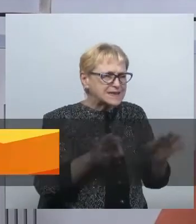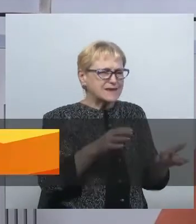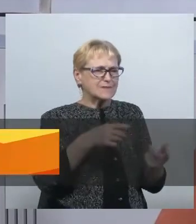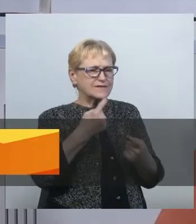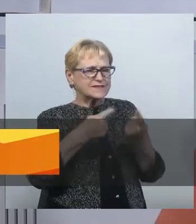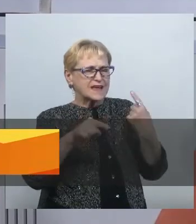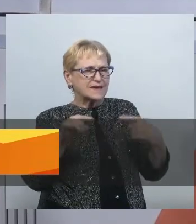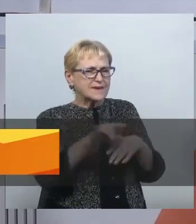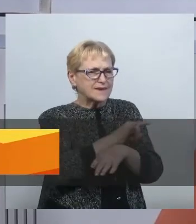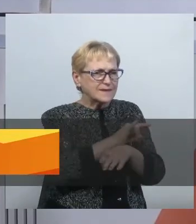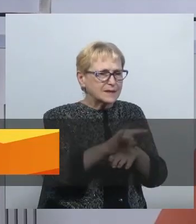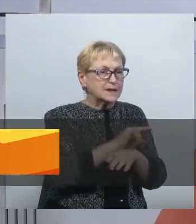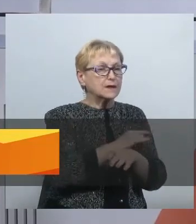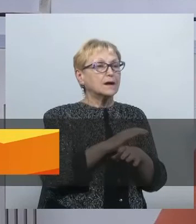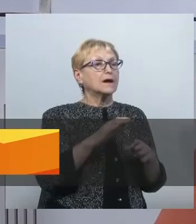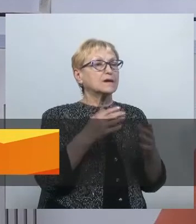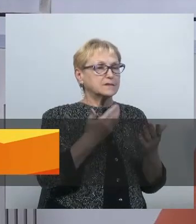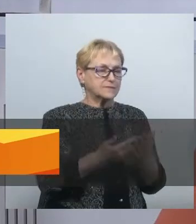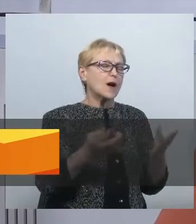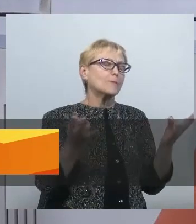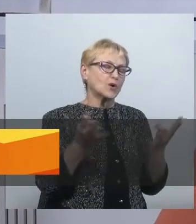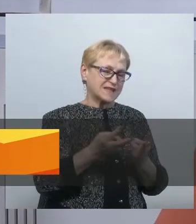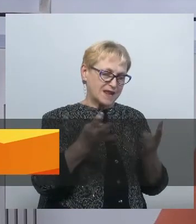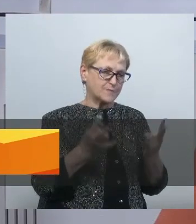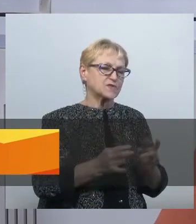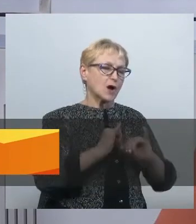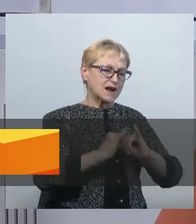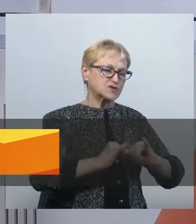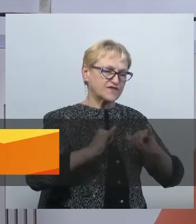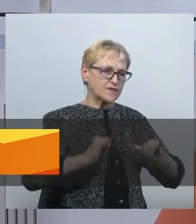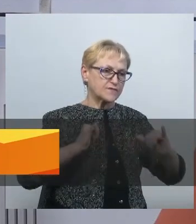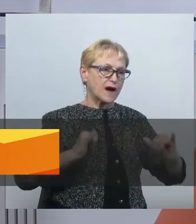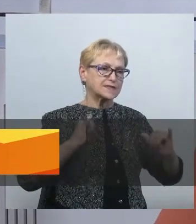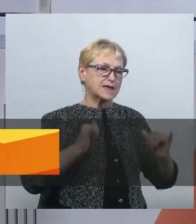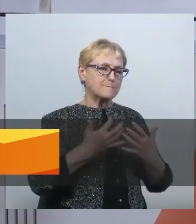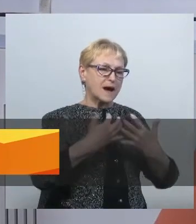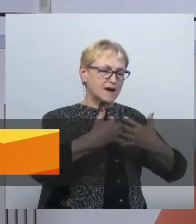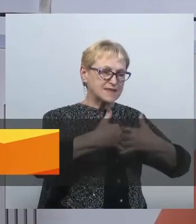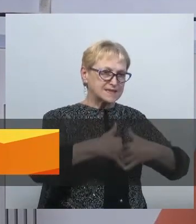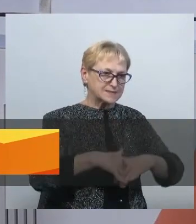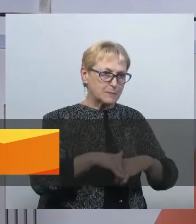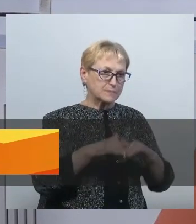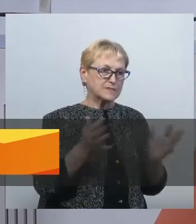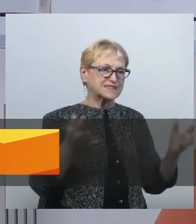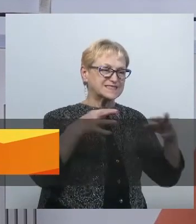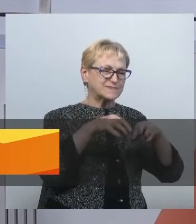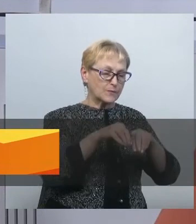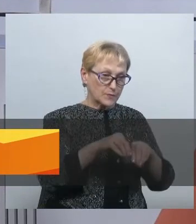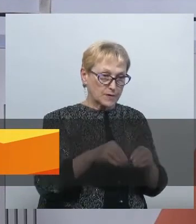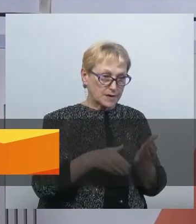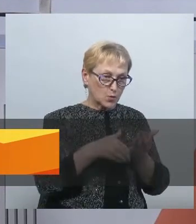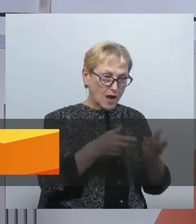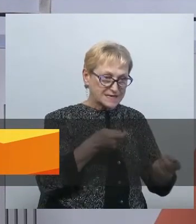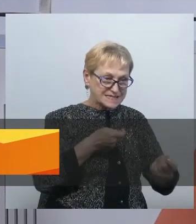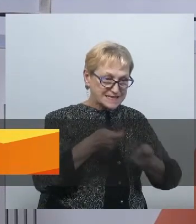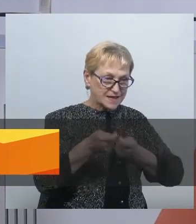regulation, to the quality of it. We are to develop co-regulation as a mechanism, and we need to